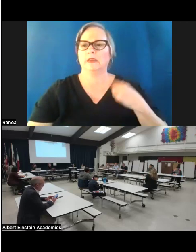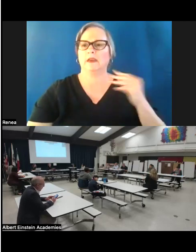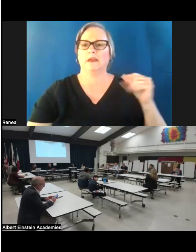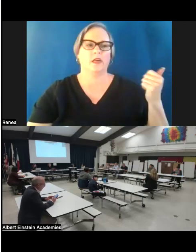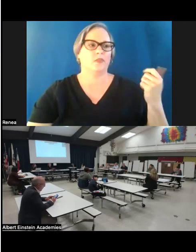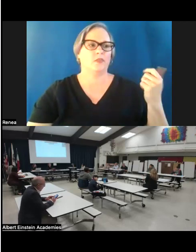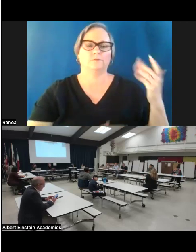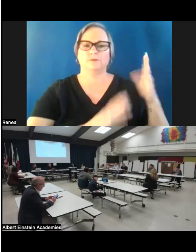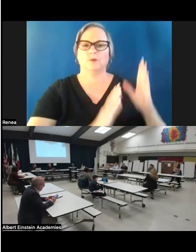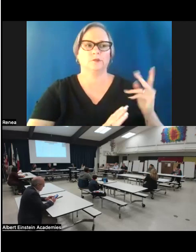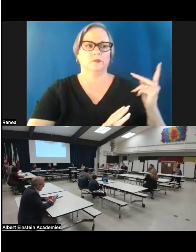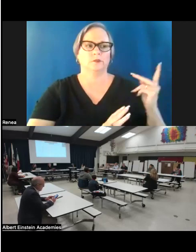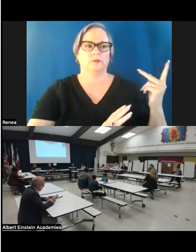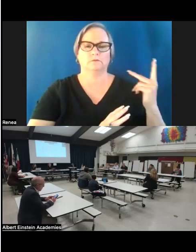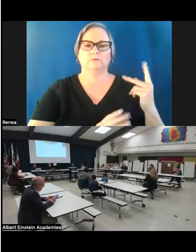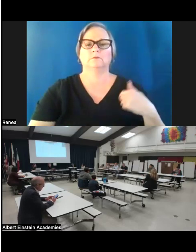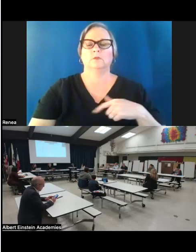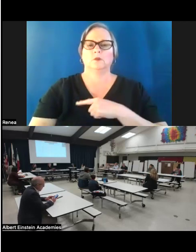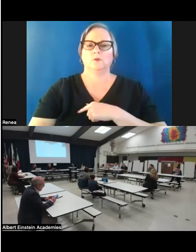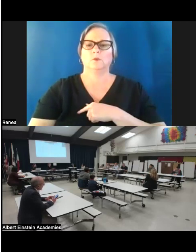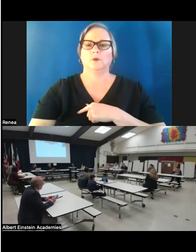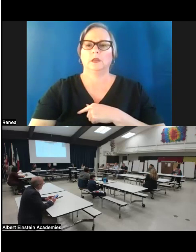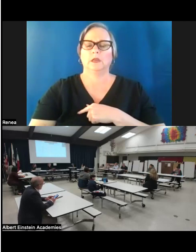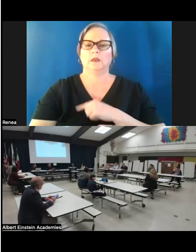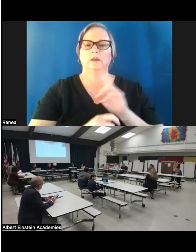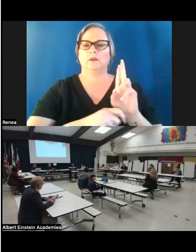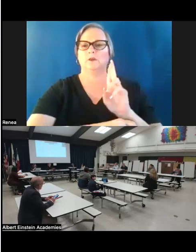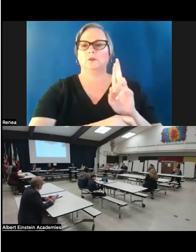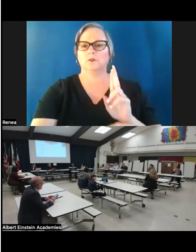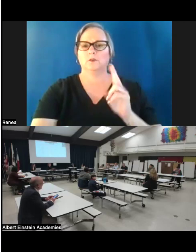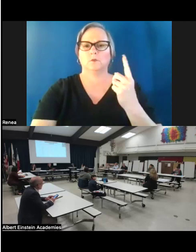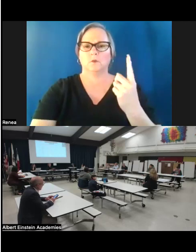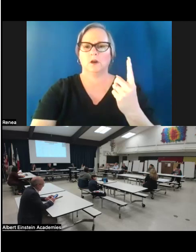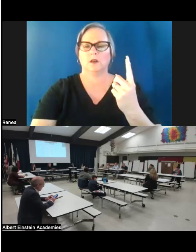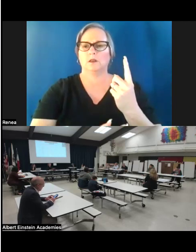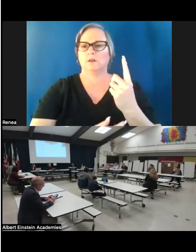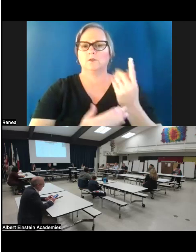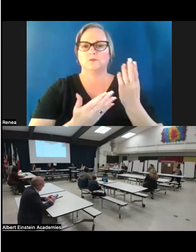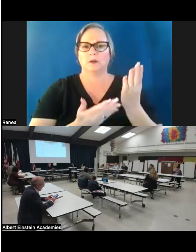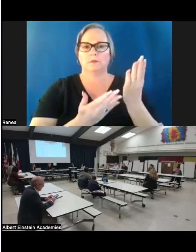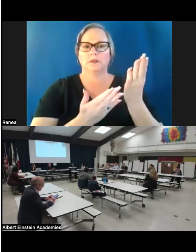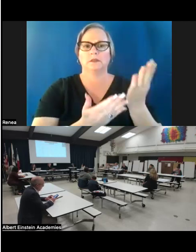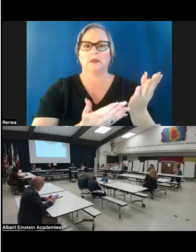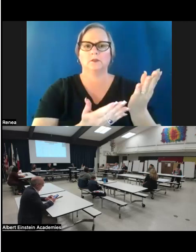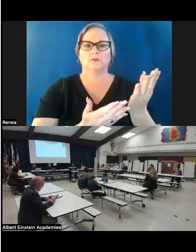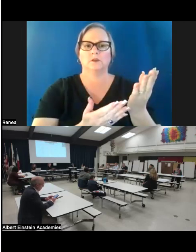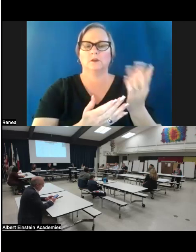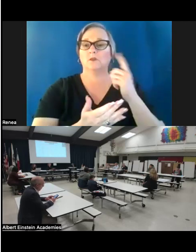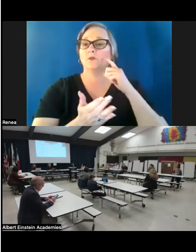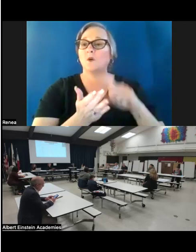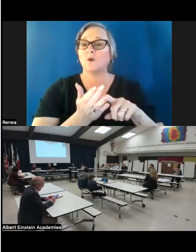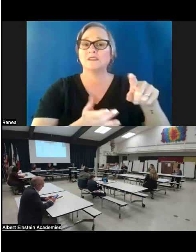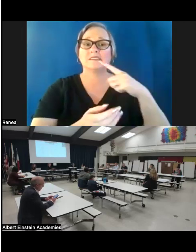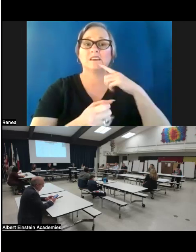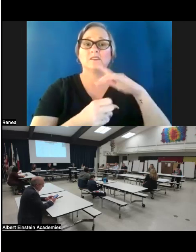recommendations, and that would be, this is just an example. You'll notice at the top it says local control